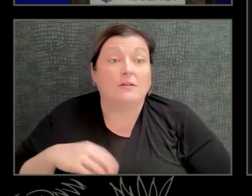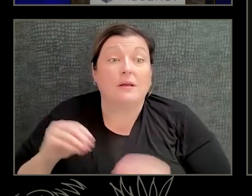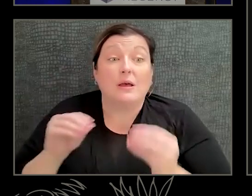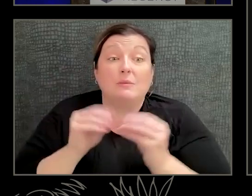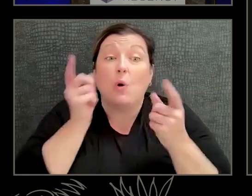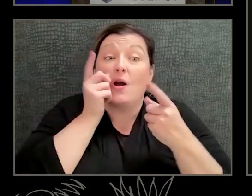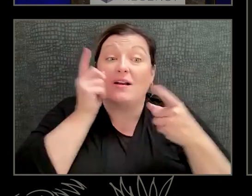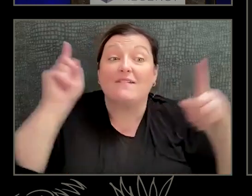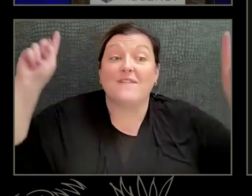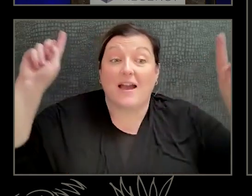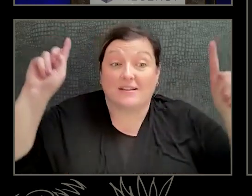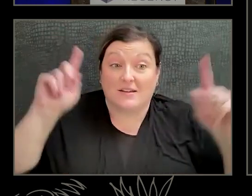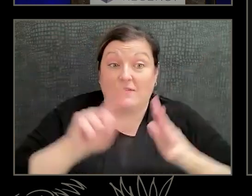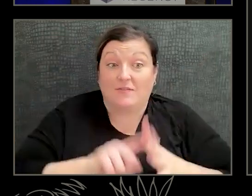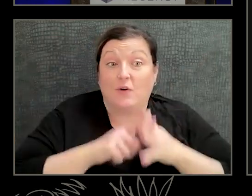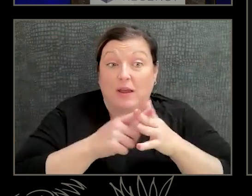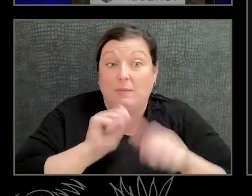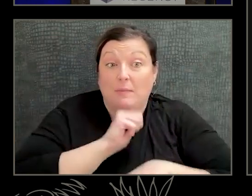least privilege.